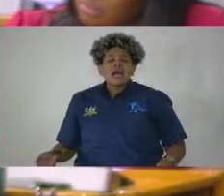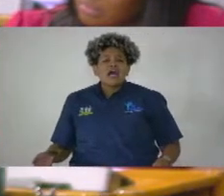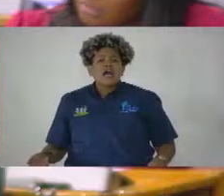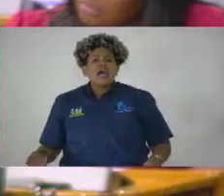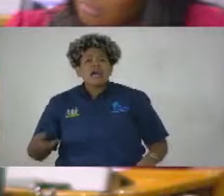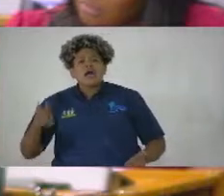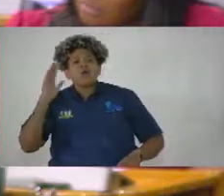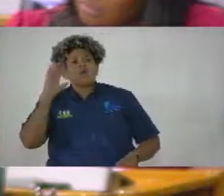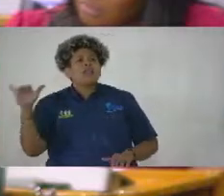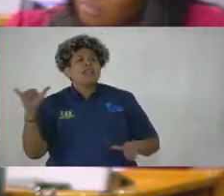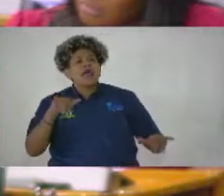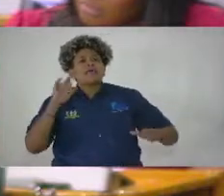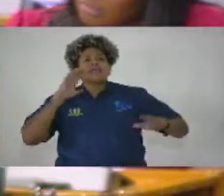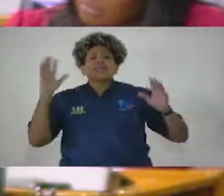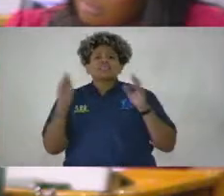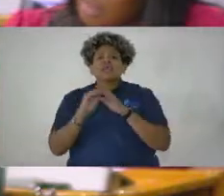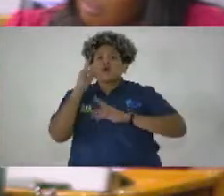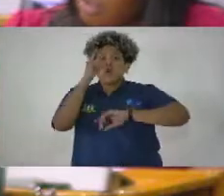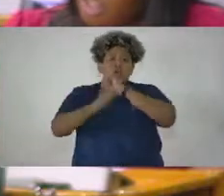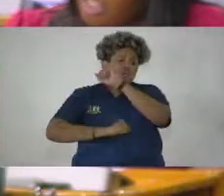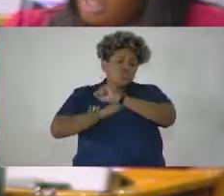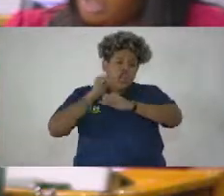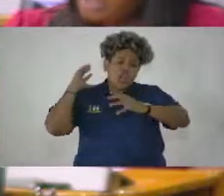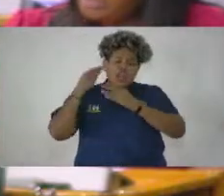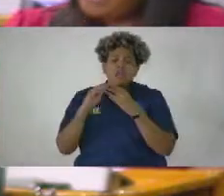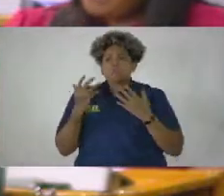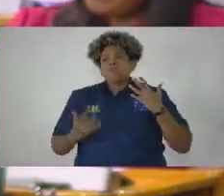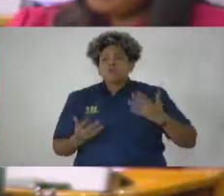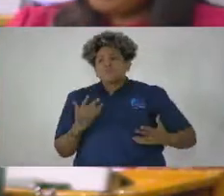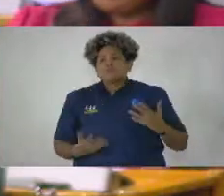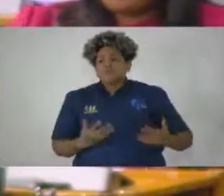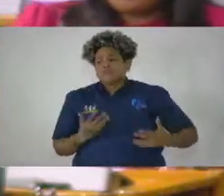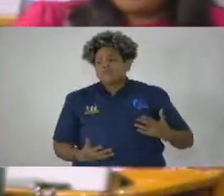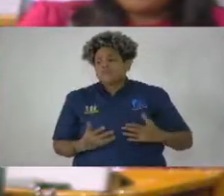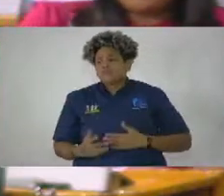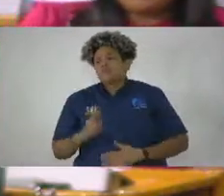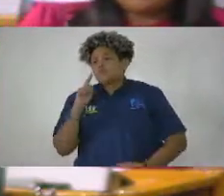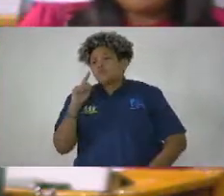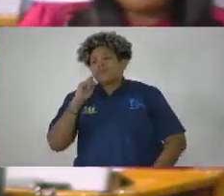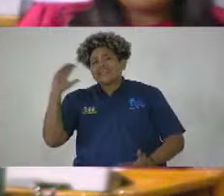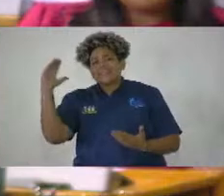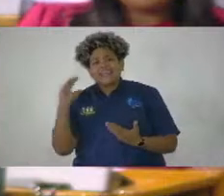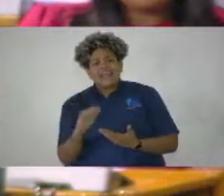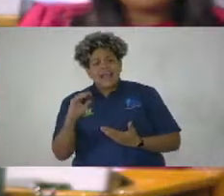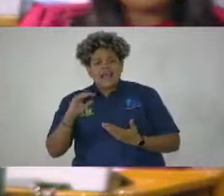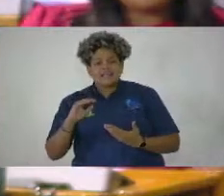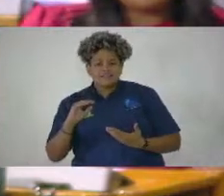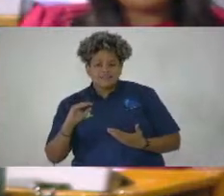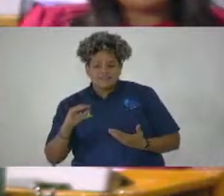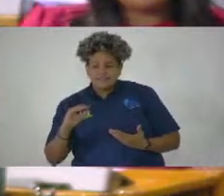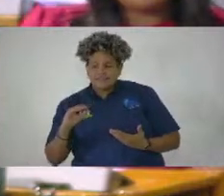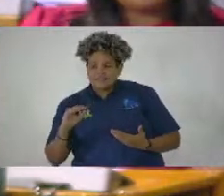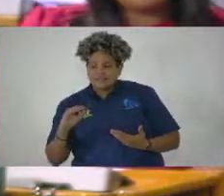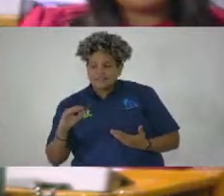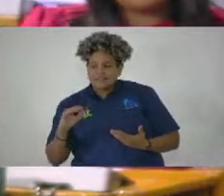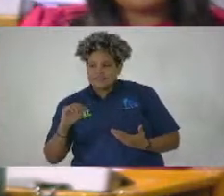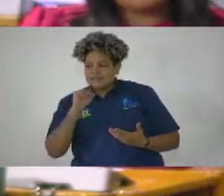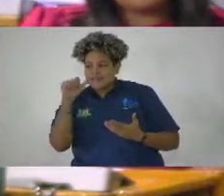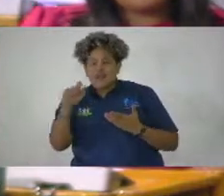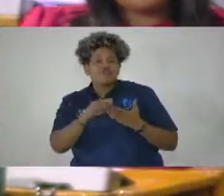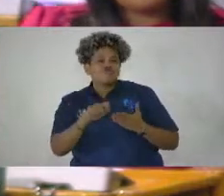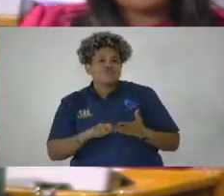it is likely that the entire year might be one of decline. That's not written